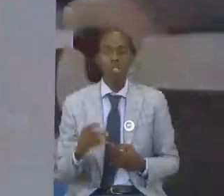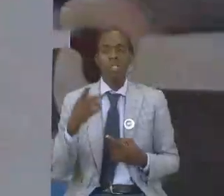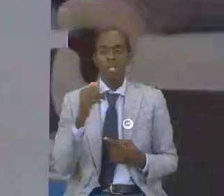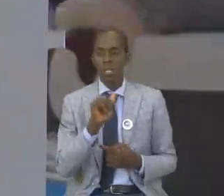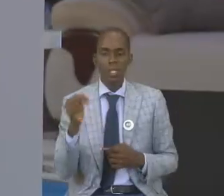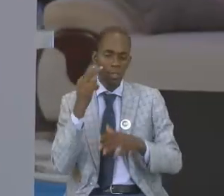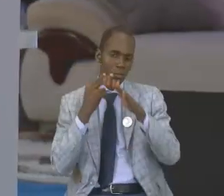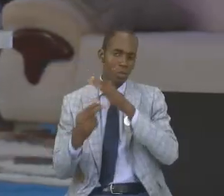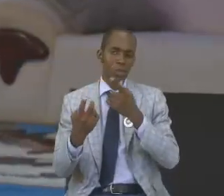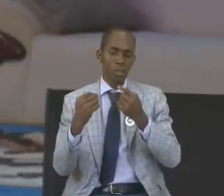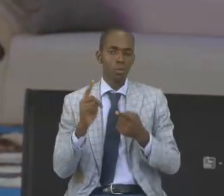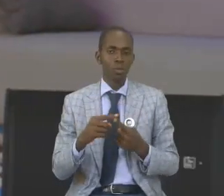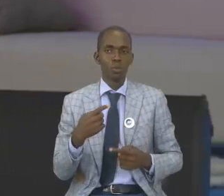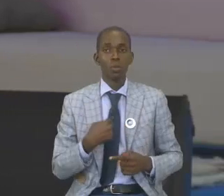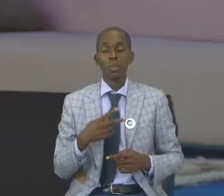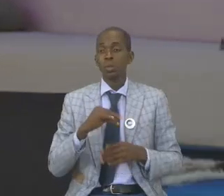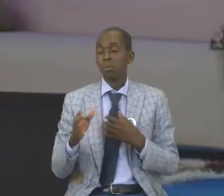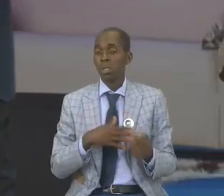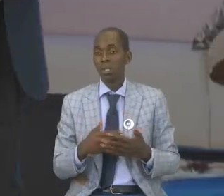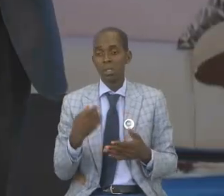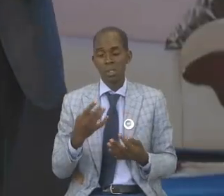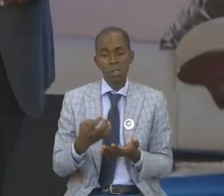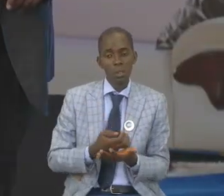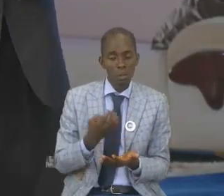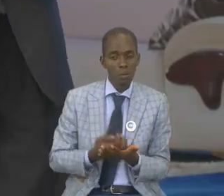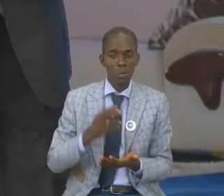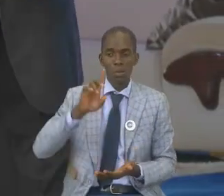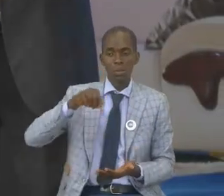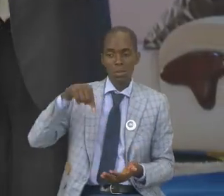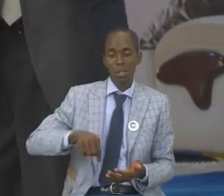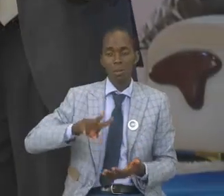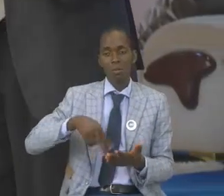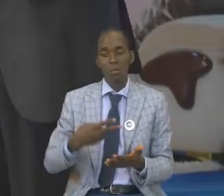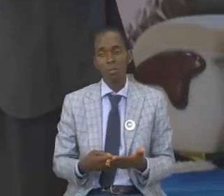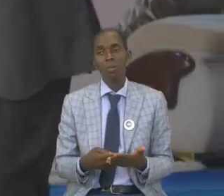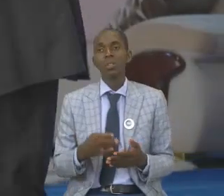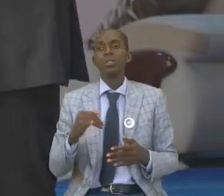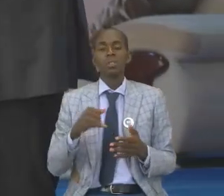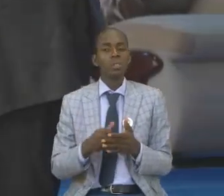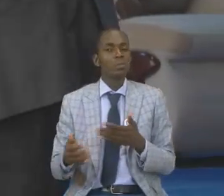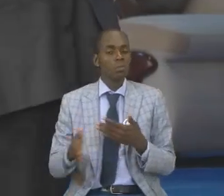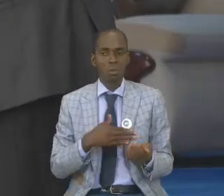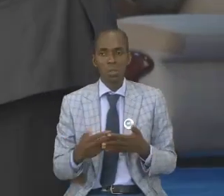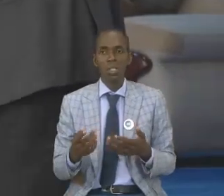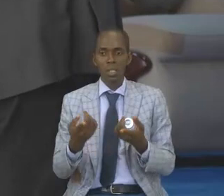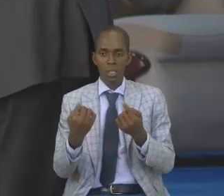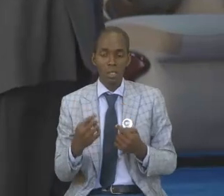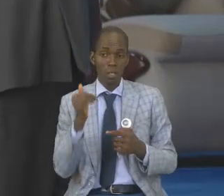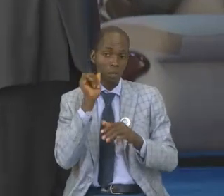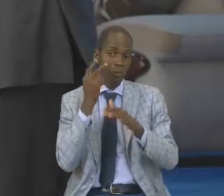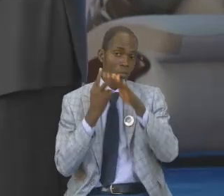doesn't matter the economic recession in Babylon. A vision came to me. It doesn't matter